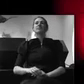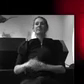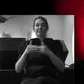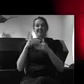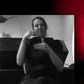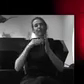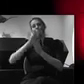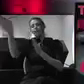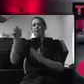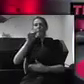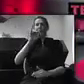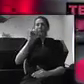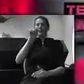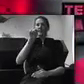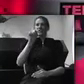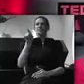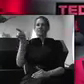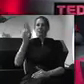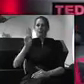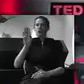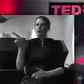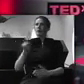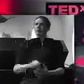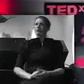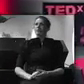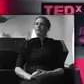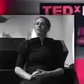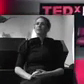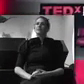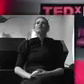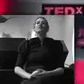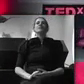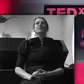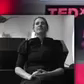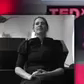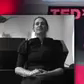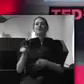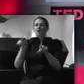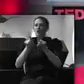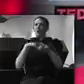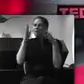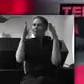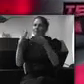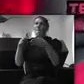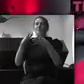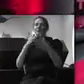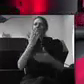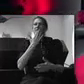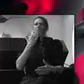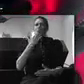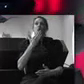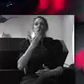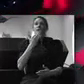glycoscience is one of the 10 emerging technologies that will change the world. Glycoscience is